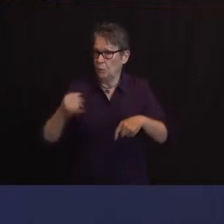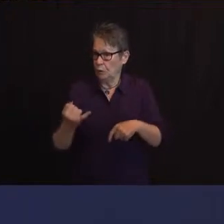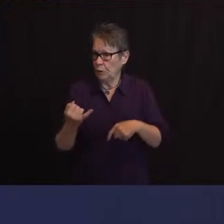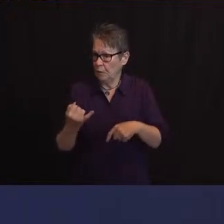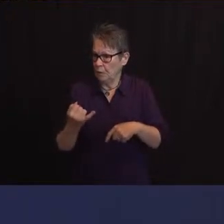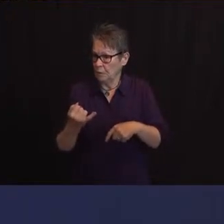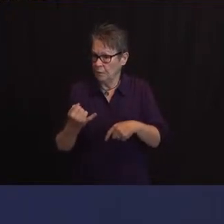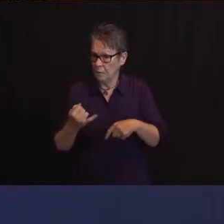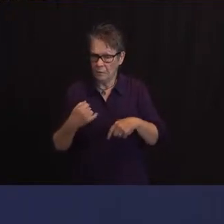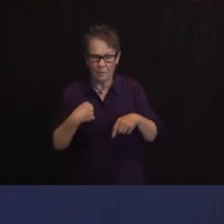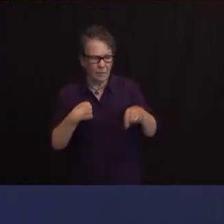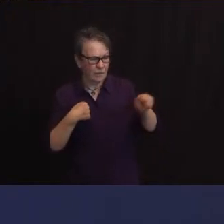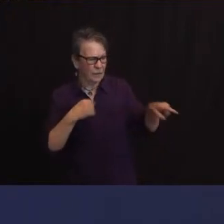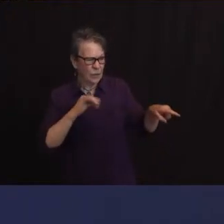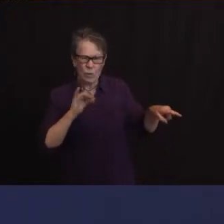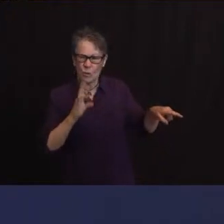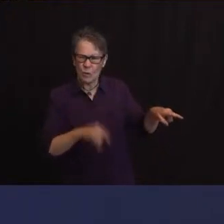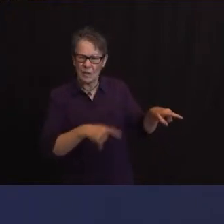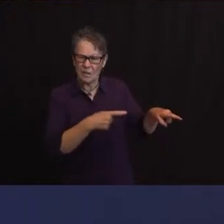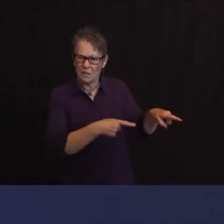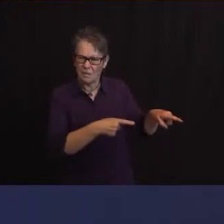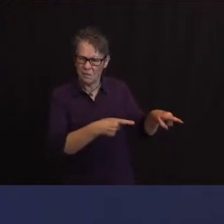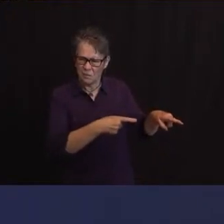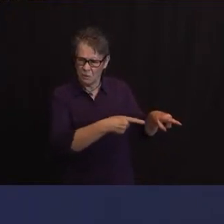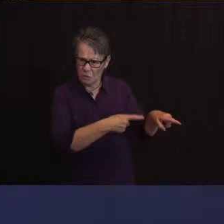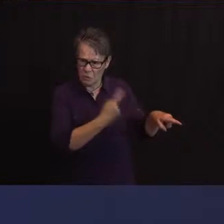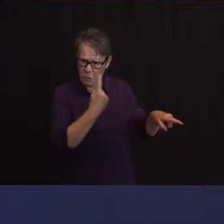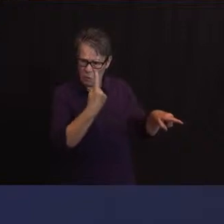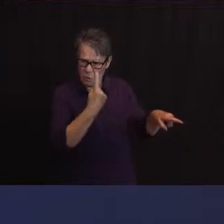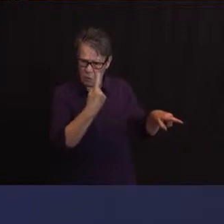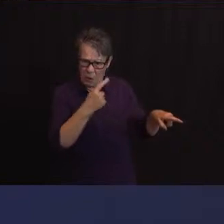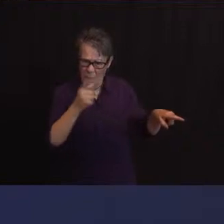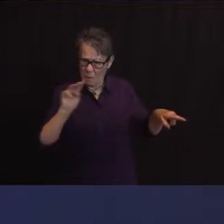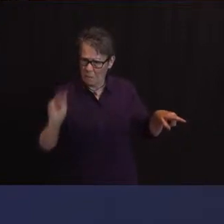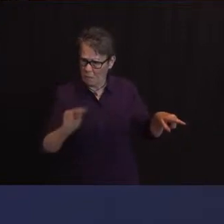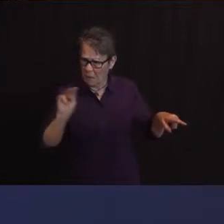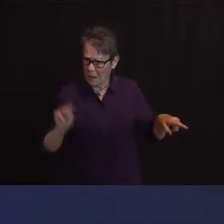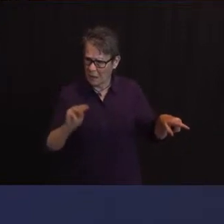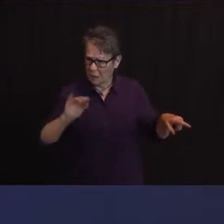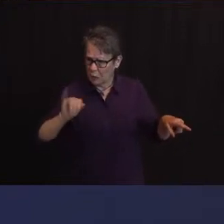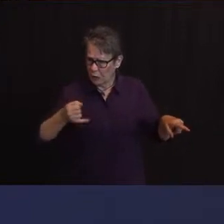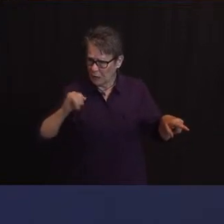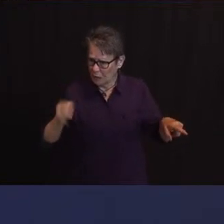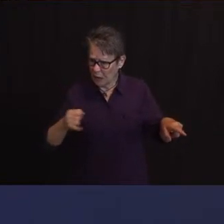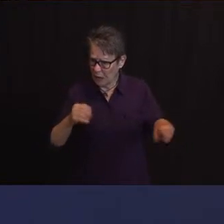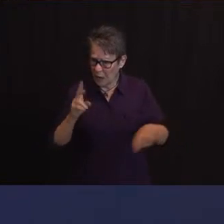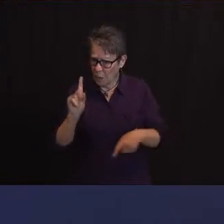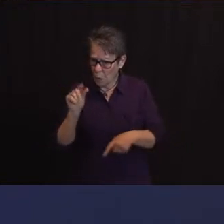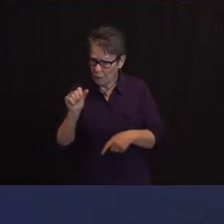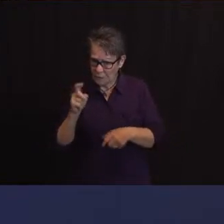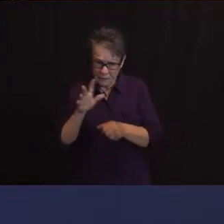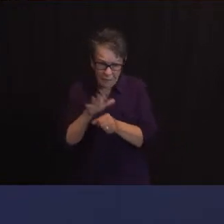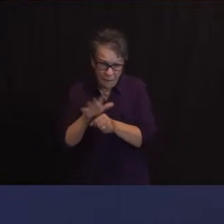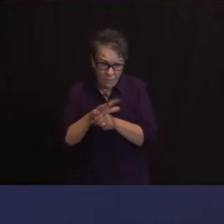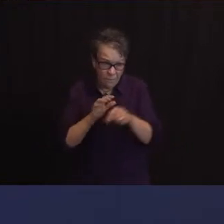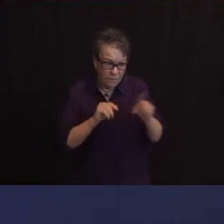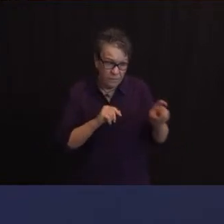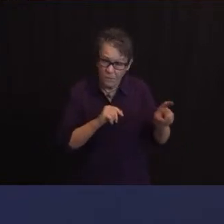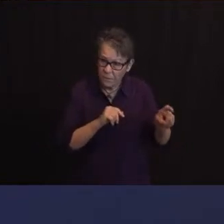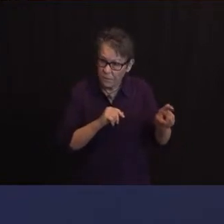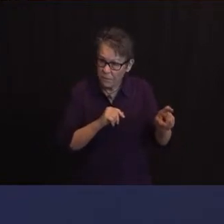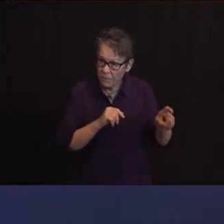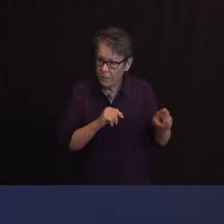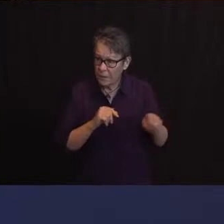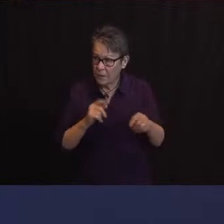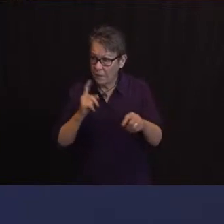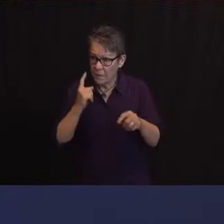she thought of, how do you feel about 1 million J&J doses? between today, this was as of Friday or